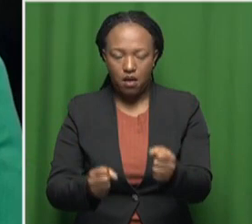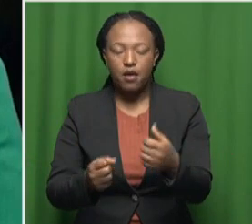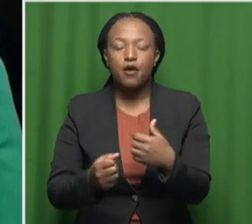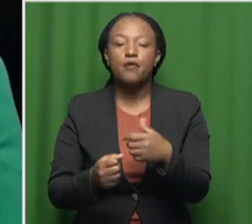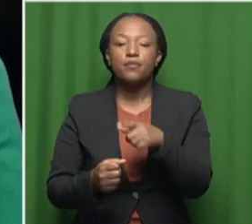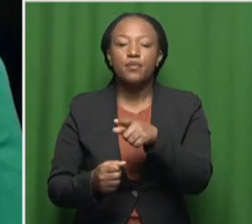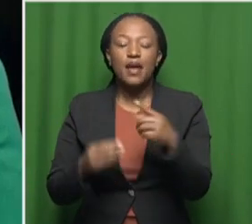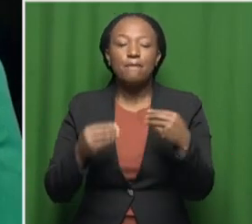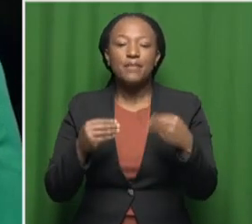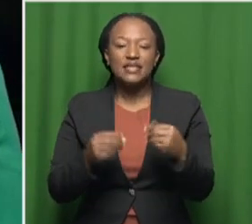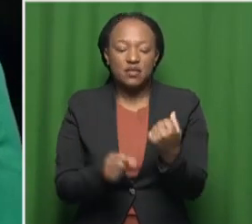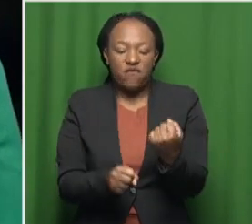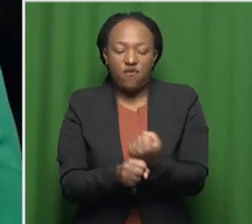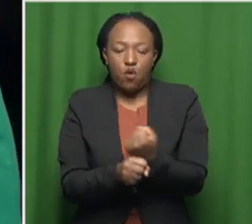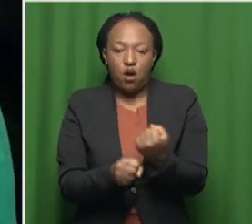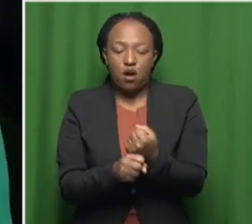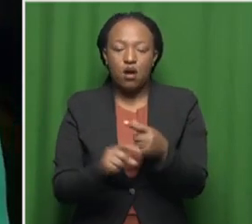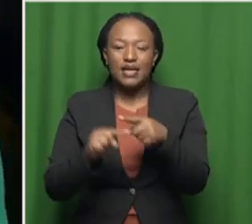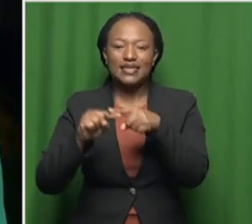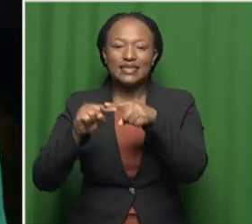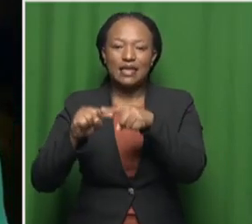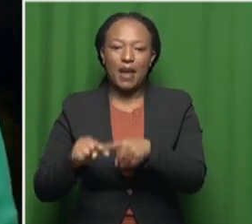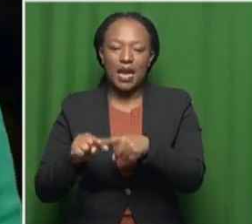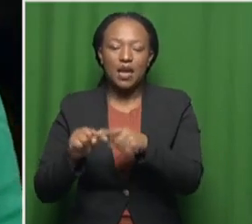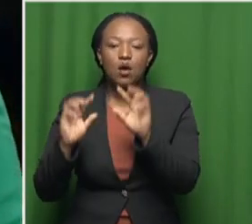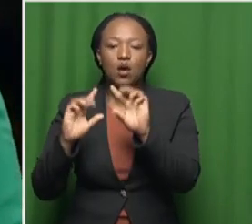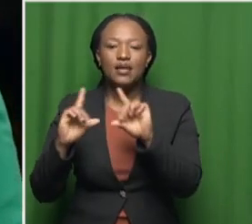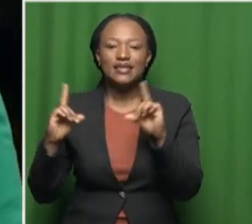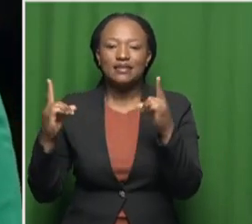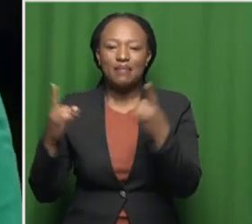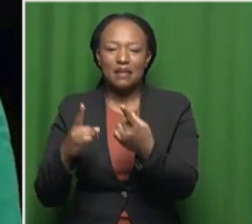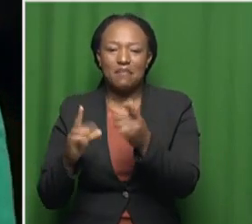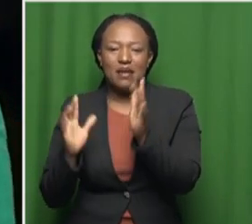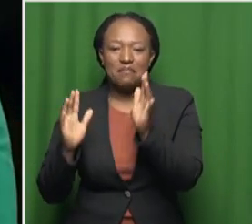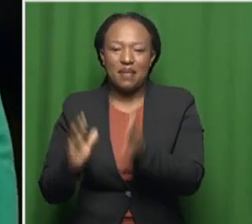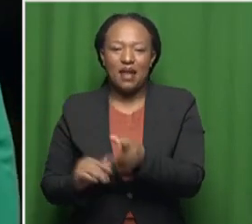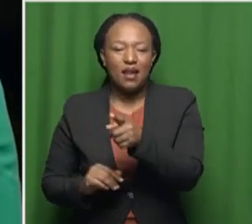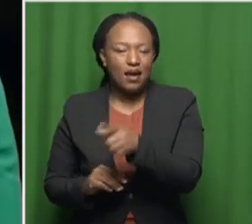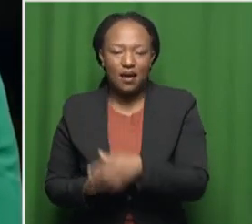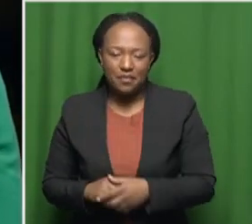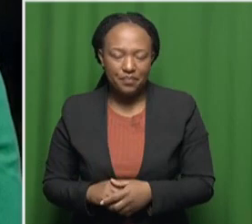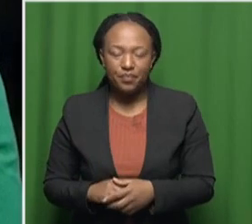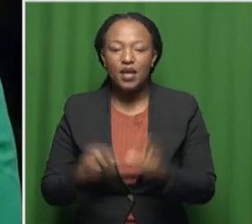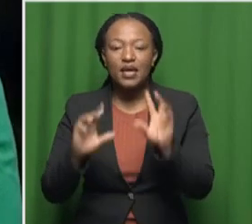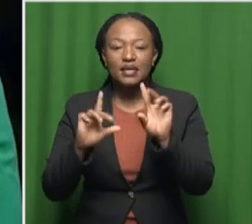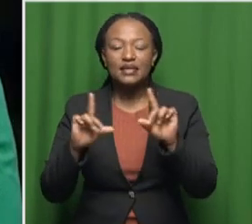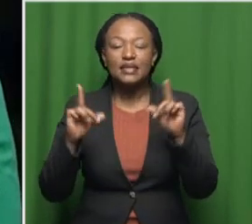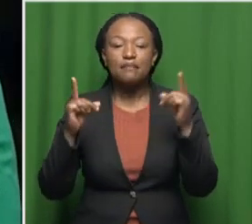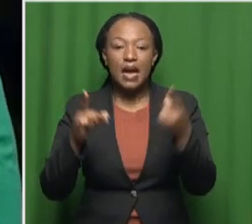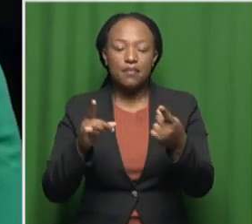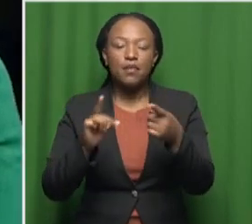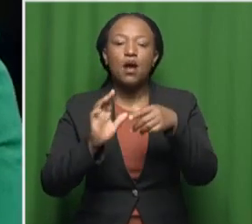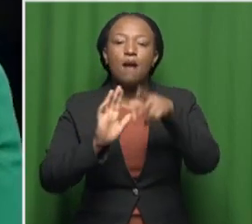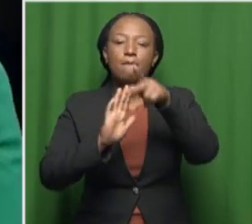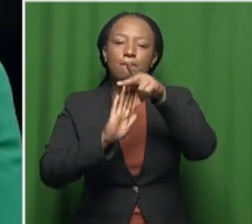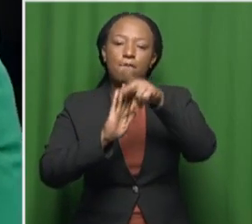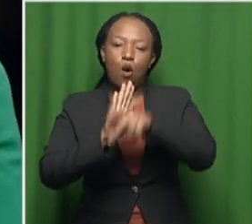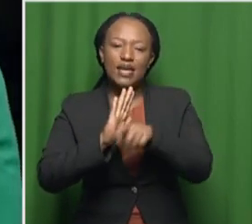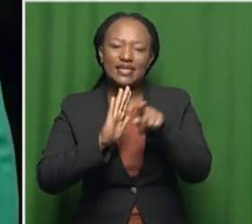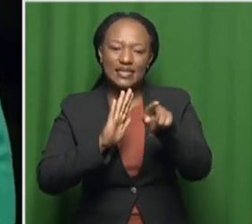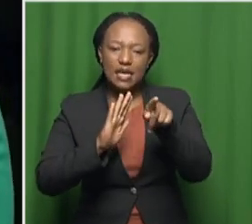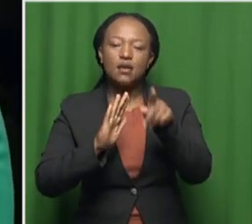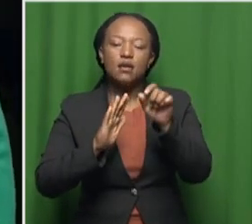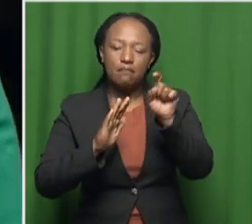small businesses cannot entirely be dependent on the department. The department at policy level must be the champion to create